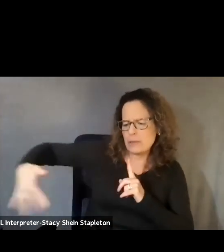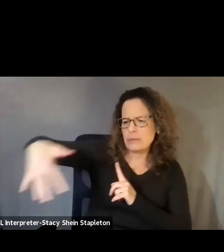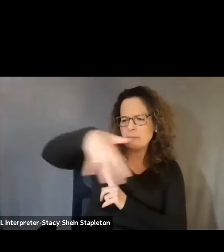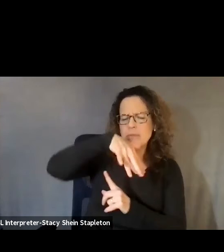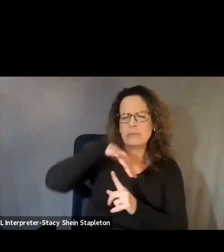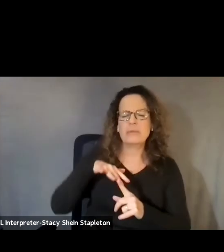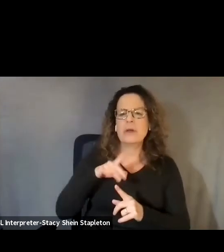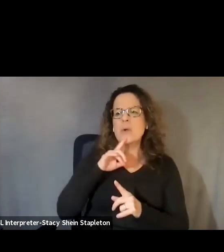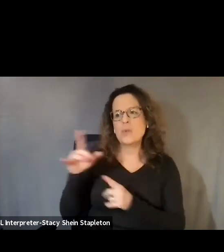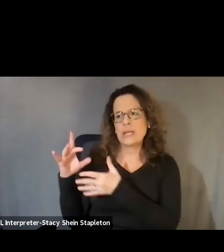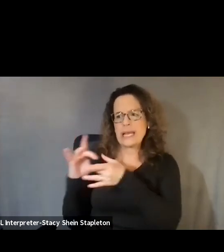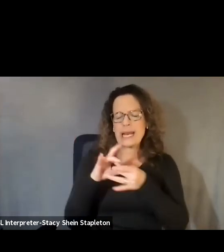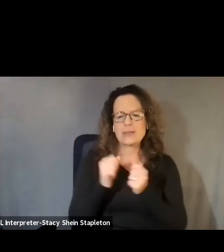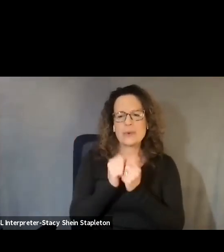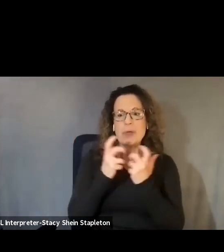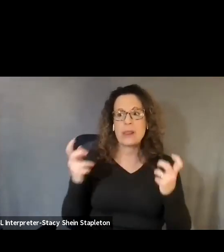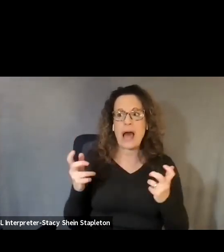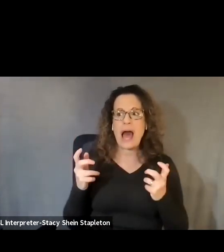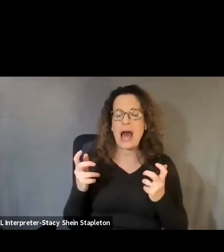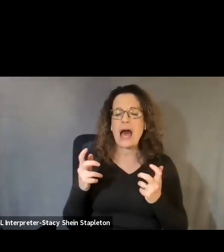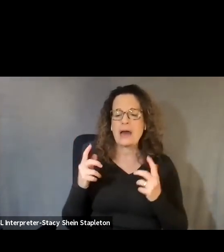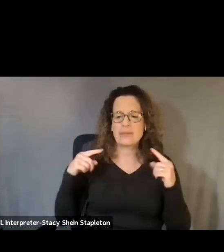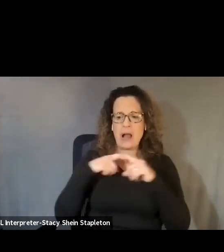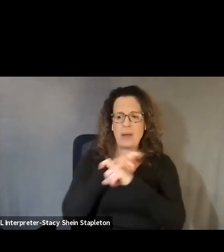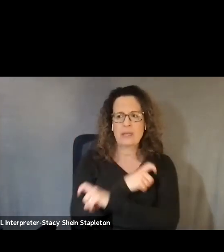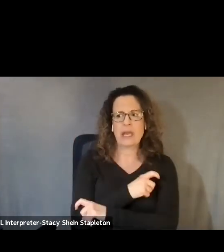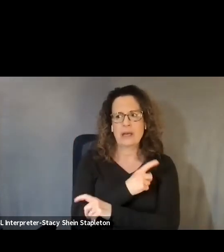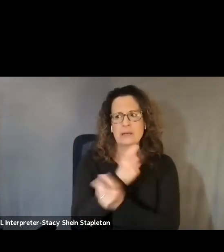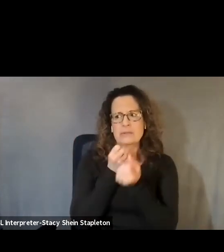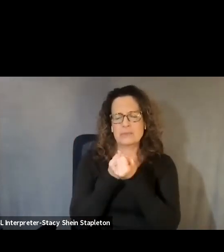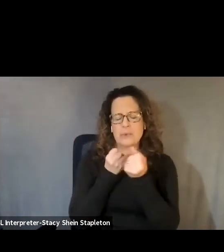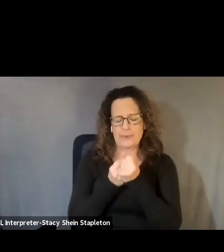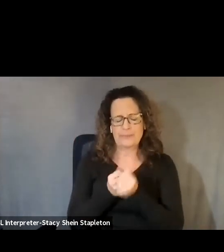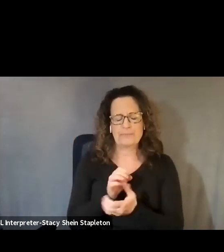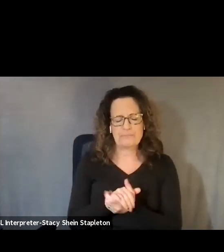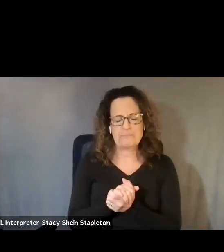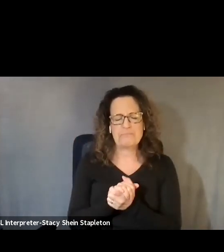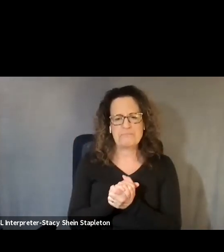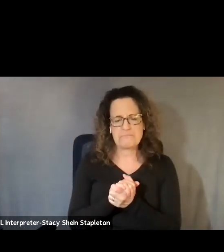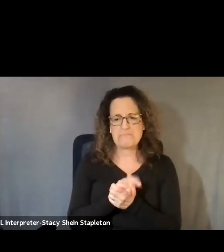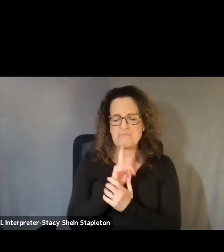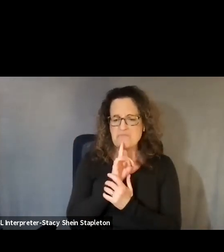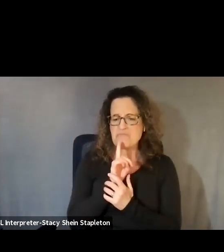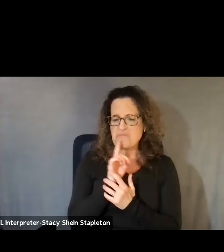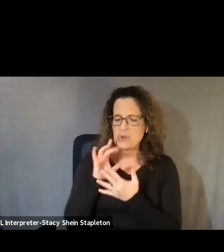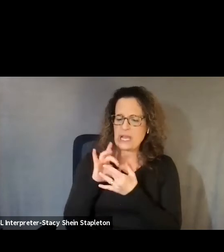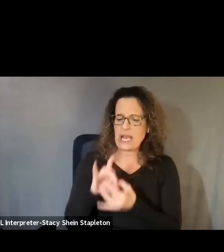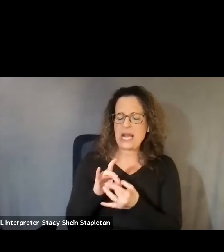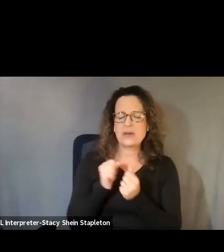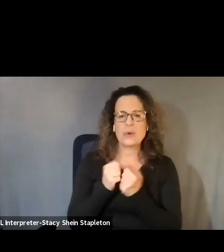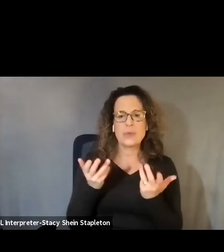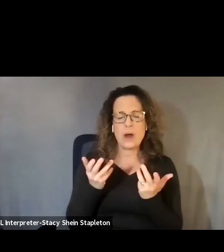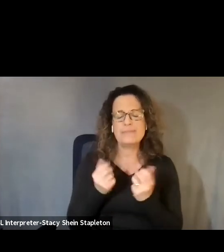also accompanied by a tremendous amount of complexity. And it's really connected with